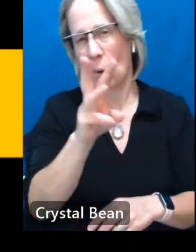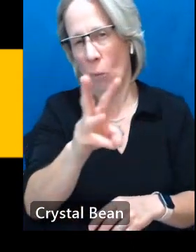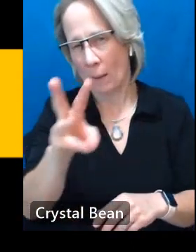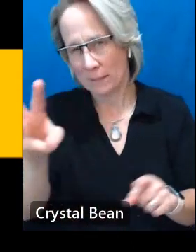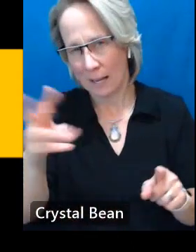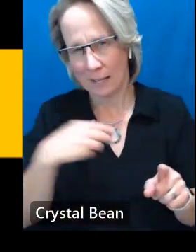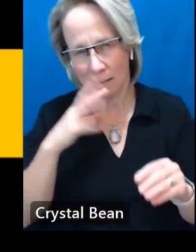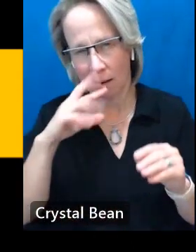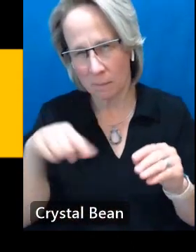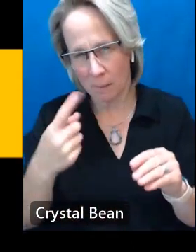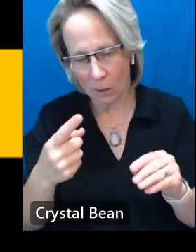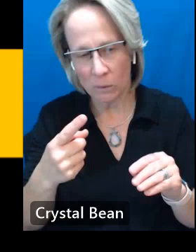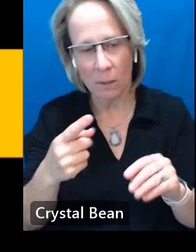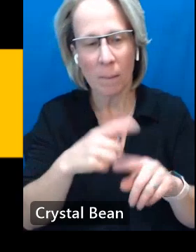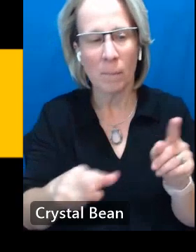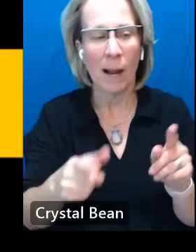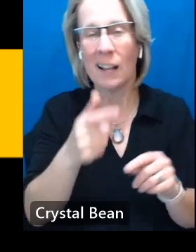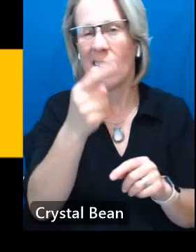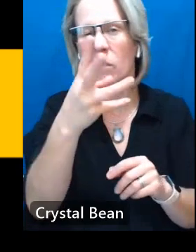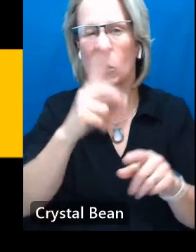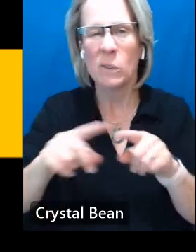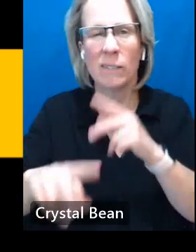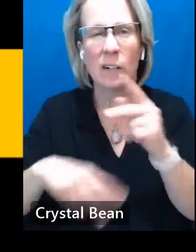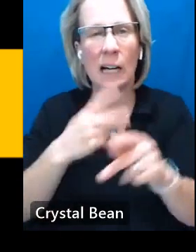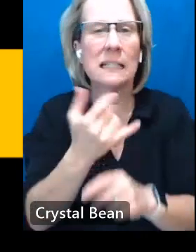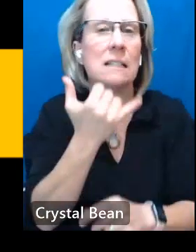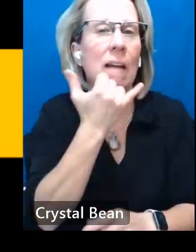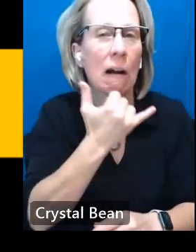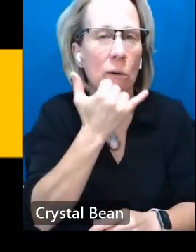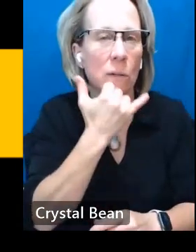different types of common errors that you might run into.